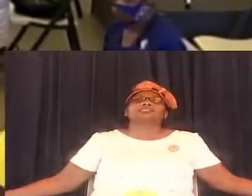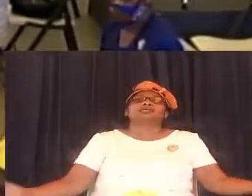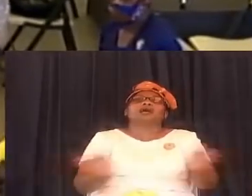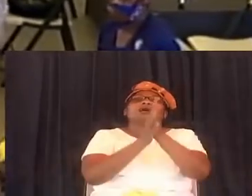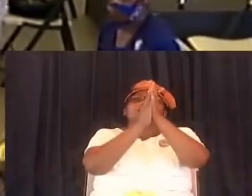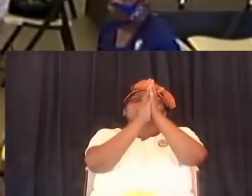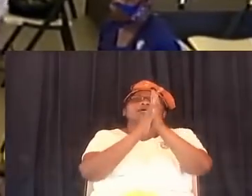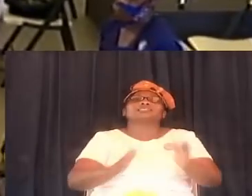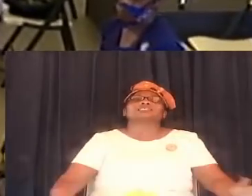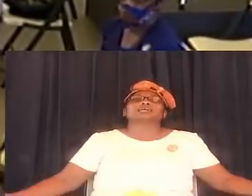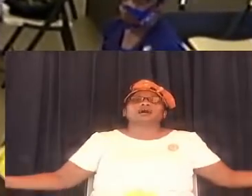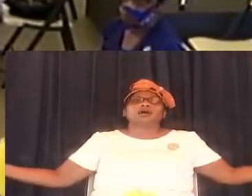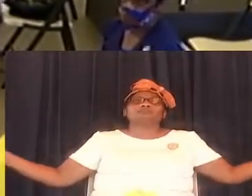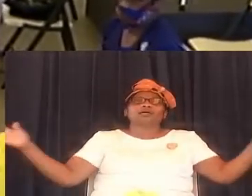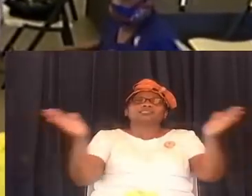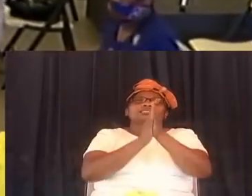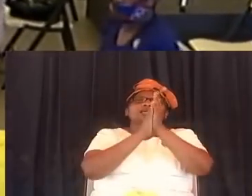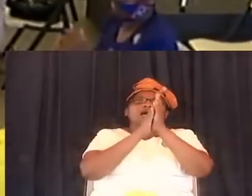praise God.